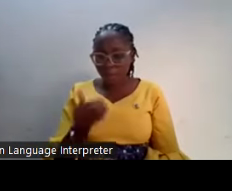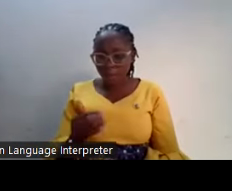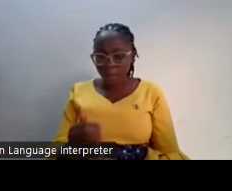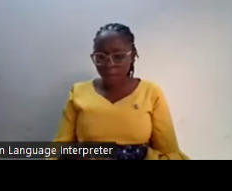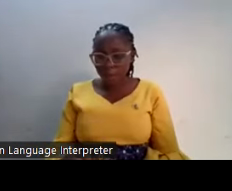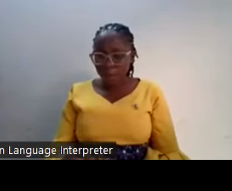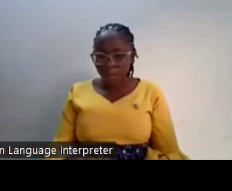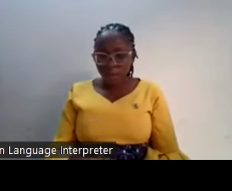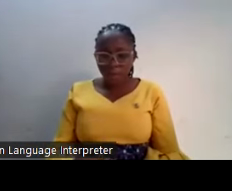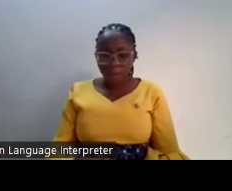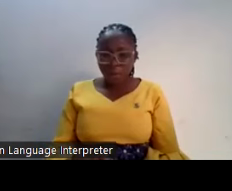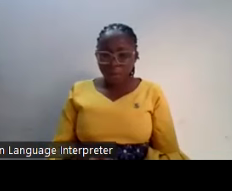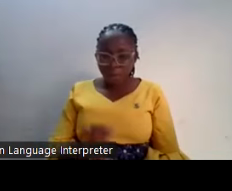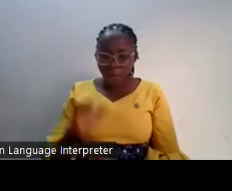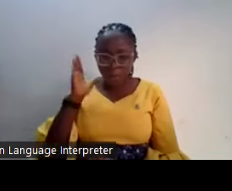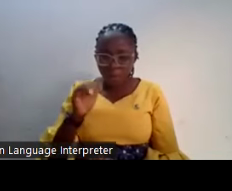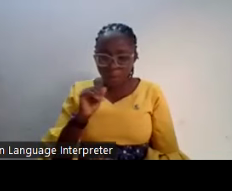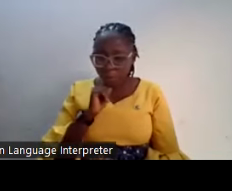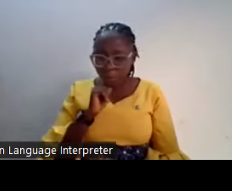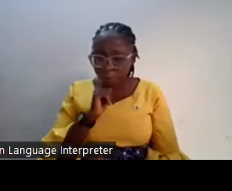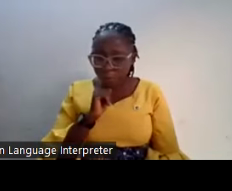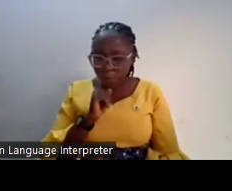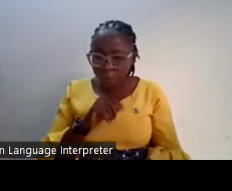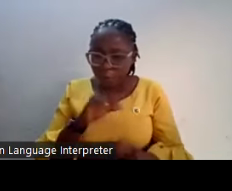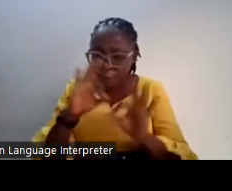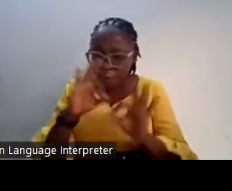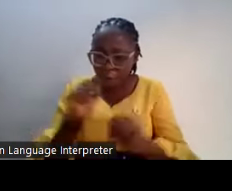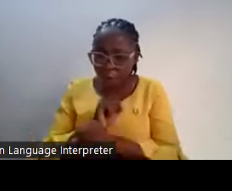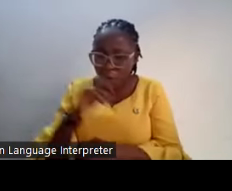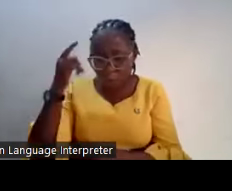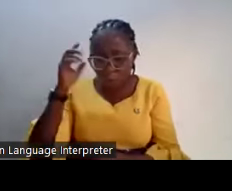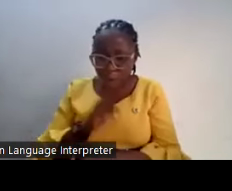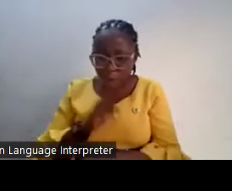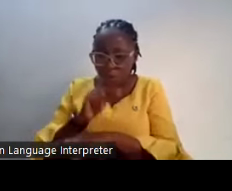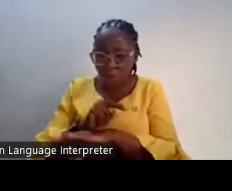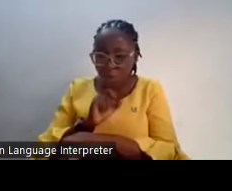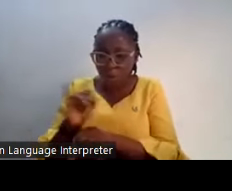not try pronouncing all our names today